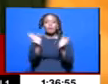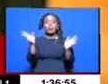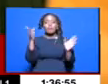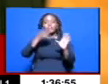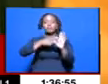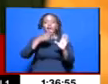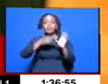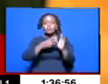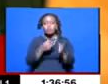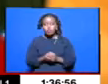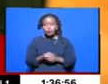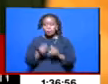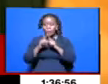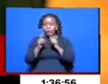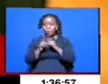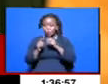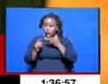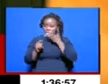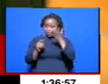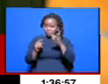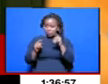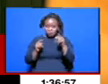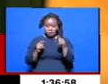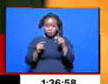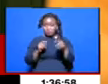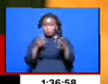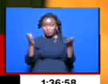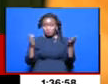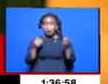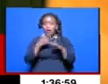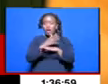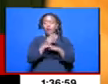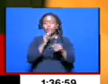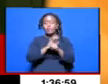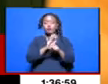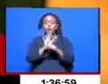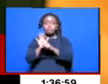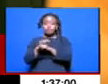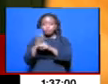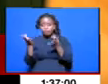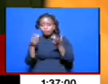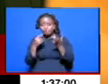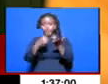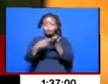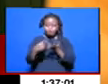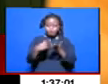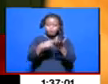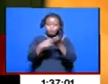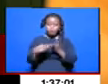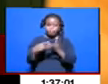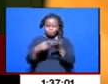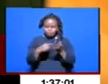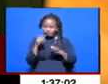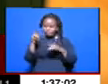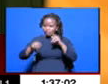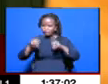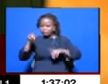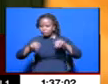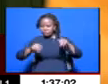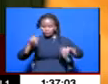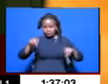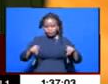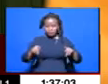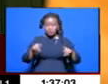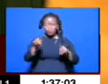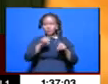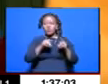this, after serious analysis, I find that there was no